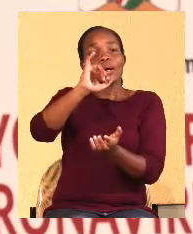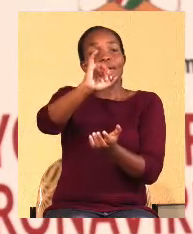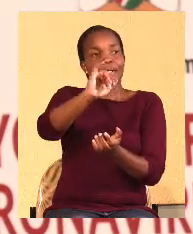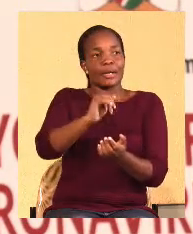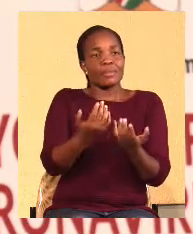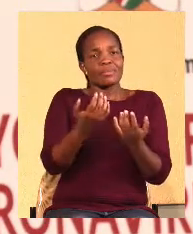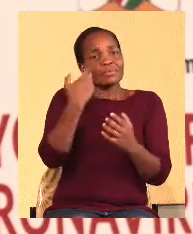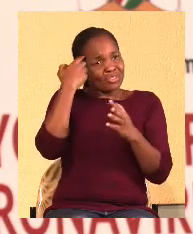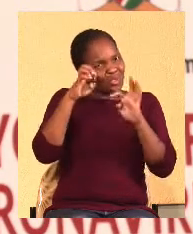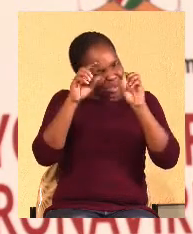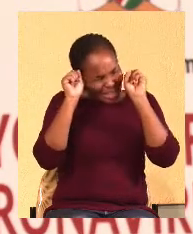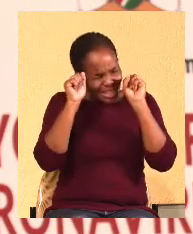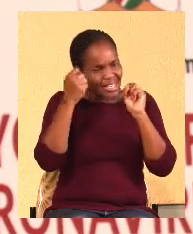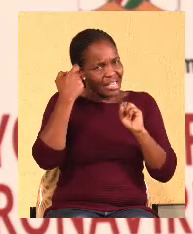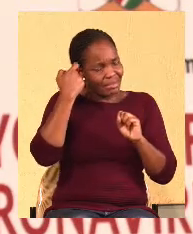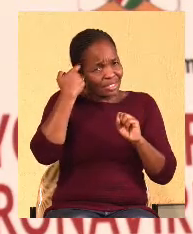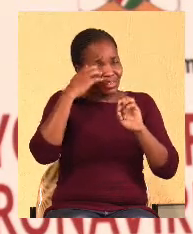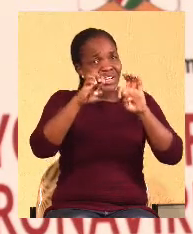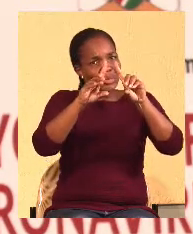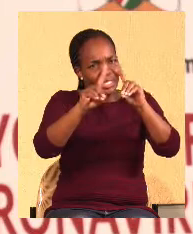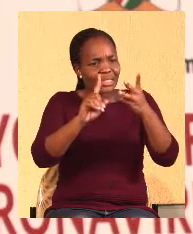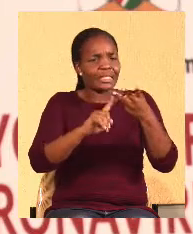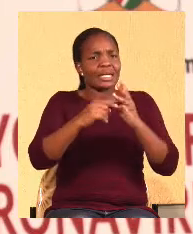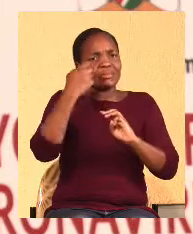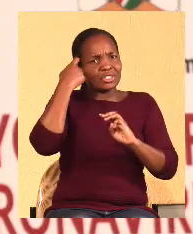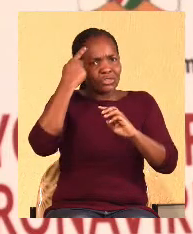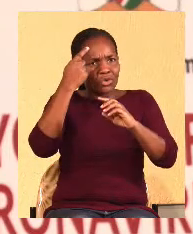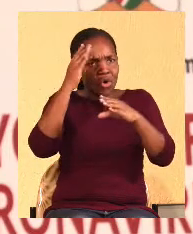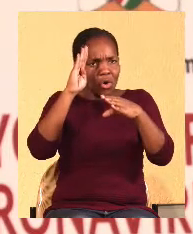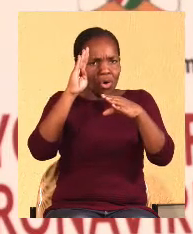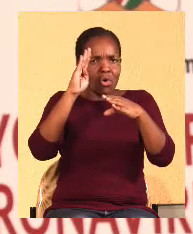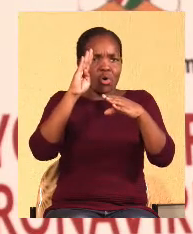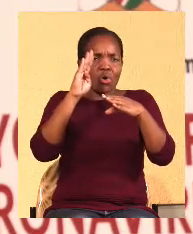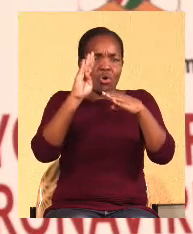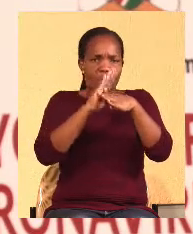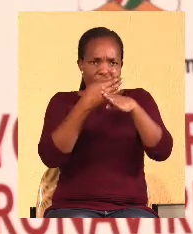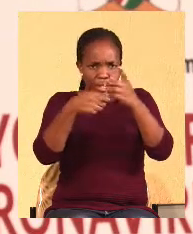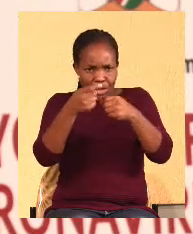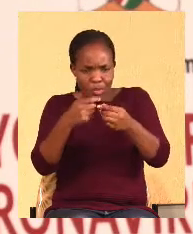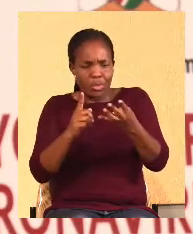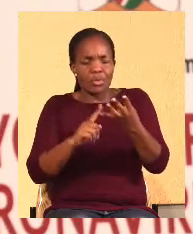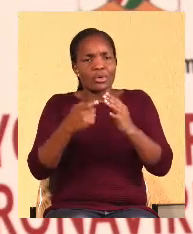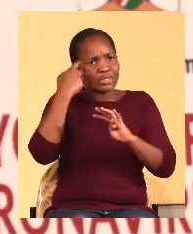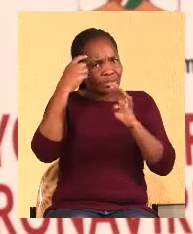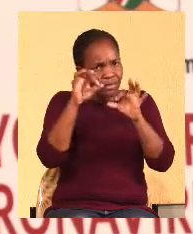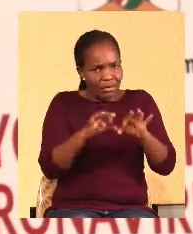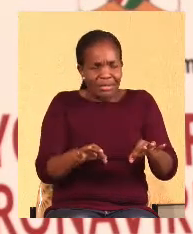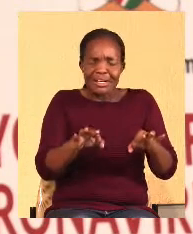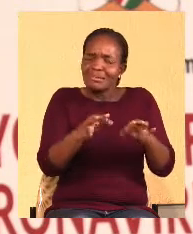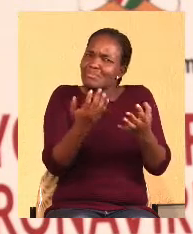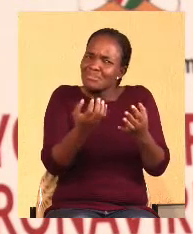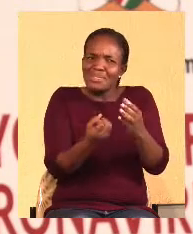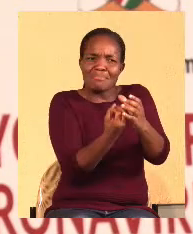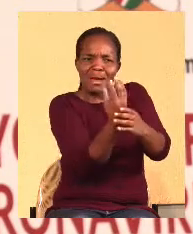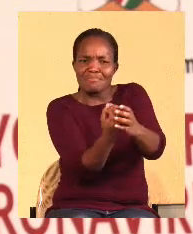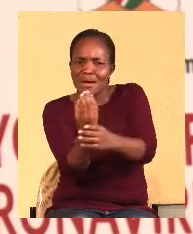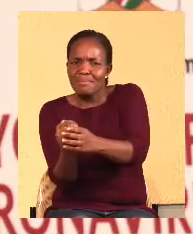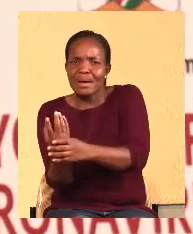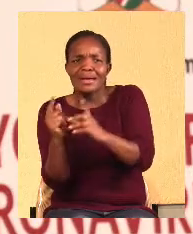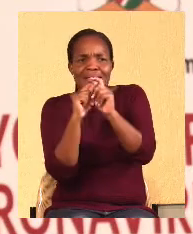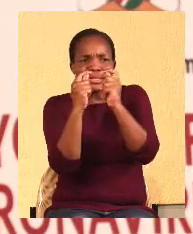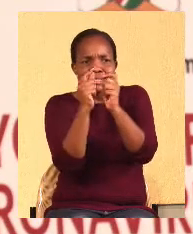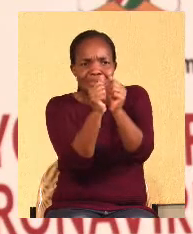Minister of Education, Minister of Trade and Industry, like Minister of Agriculture, maybe they can team up